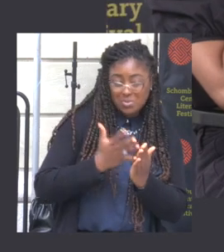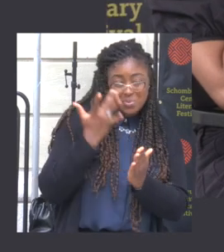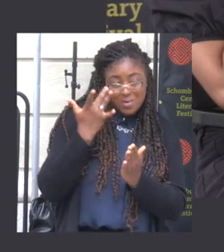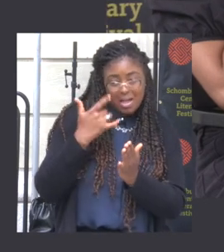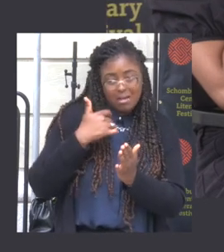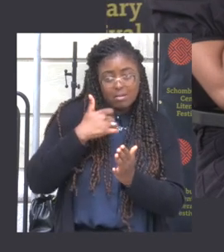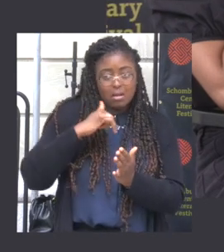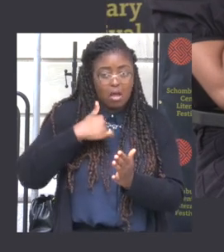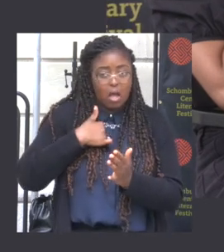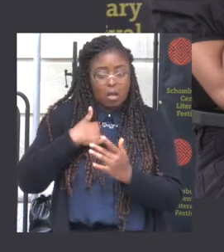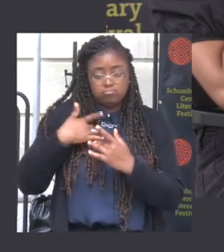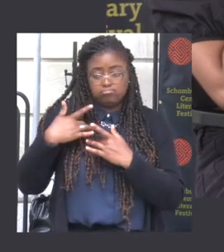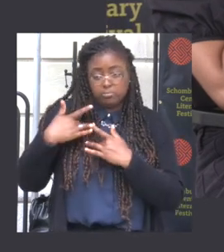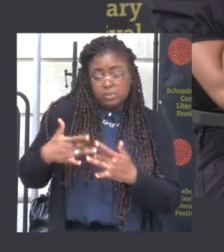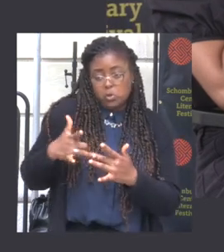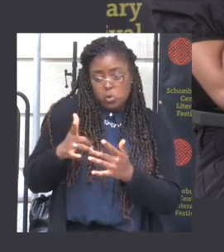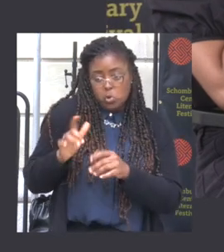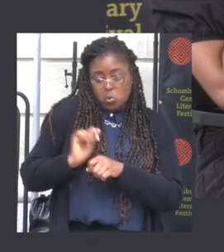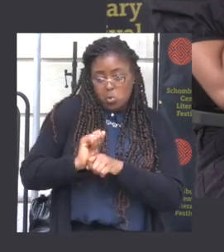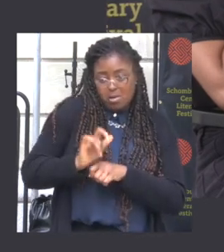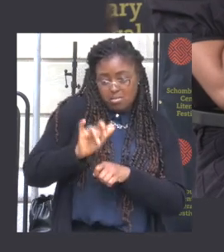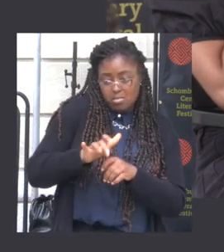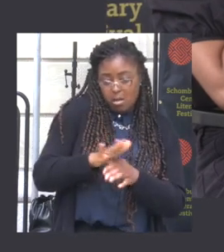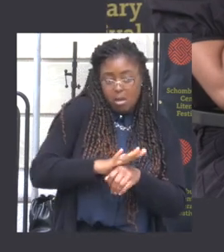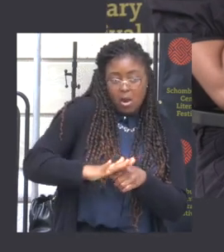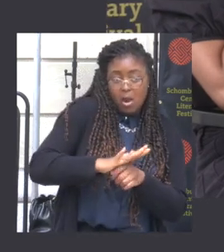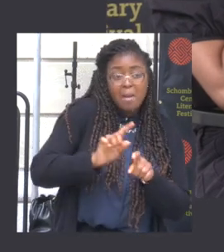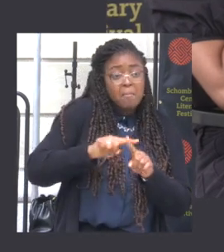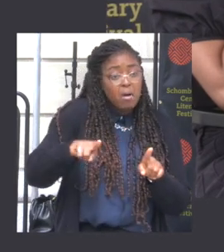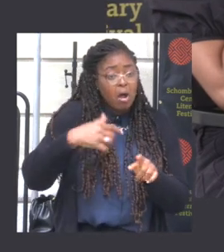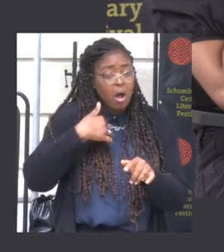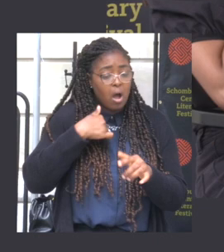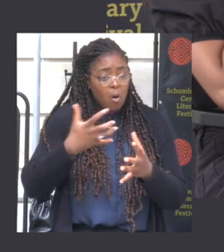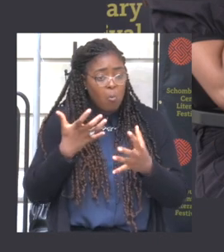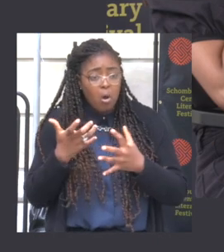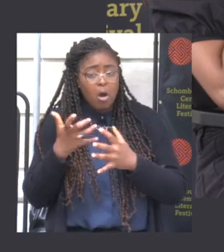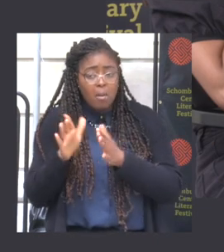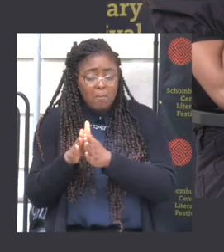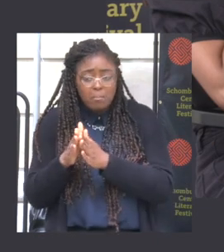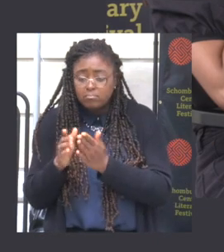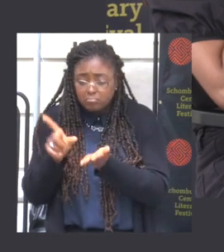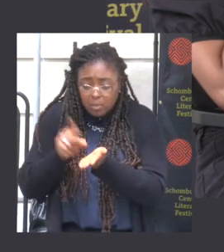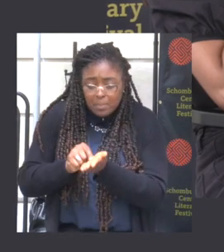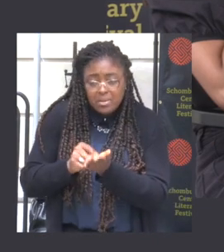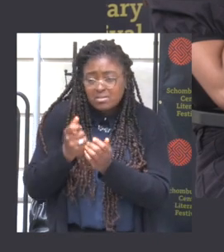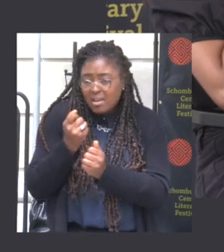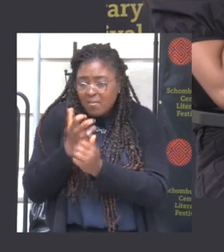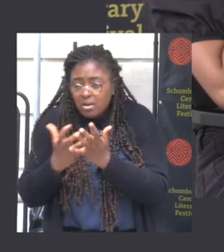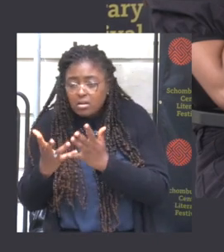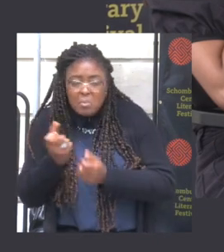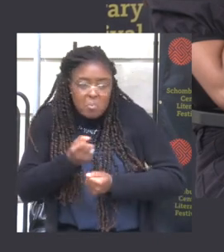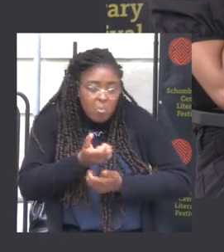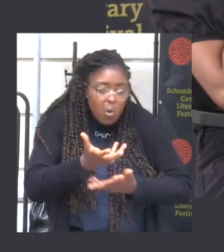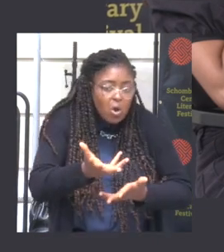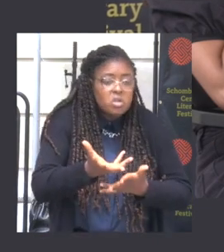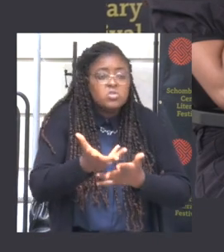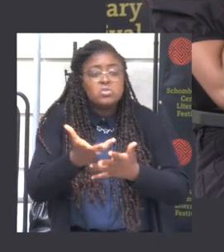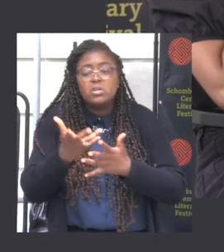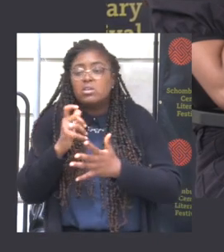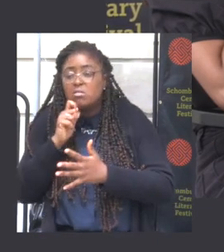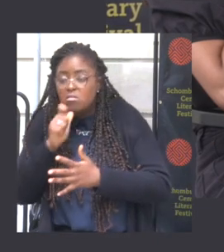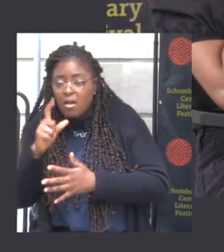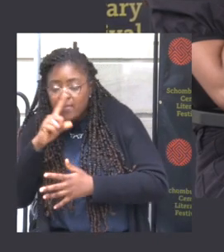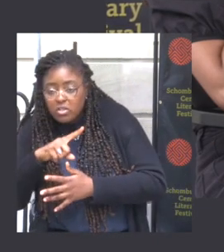I want to publish everything that I'm interested in, from poetry to prescriptive nonfiction to self-help. In fact, the second book that we acquired was from this